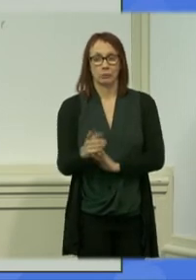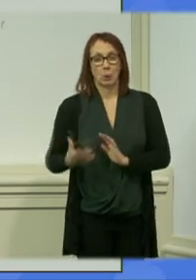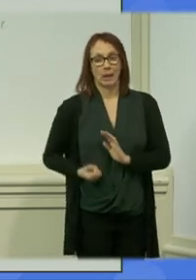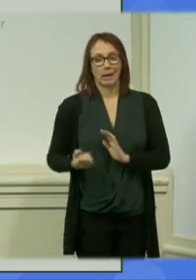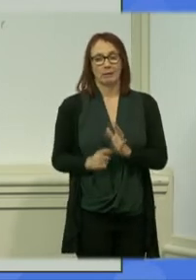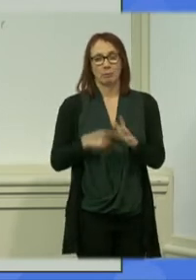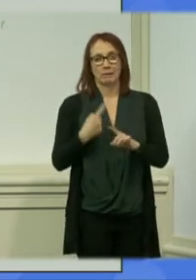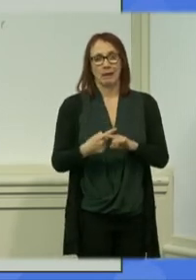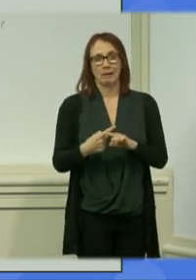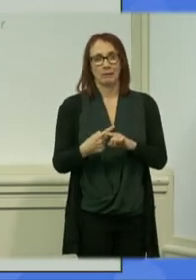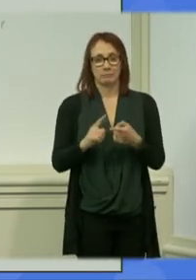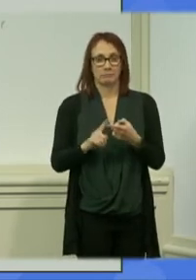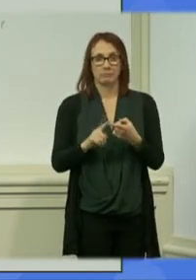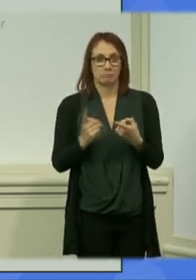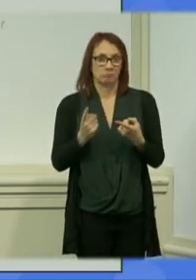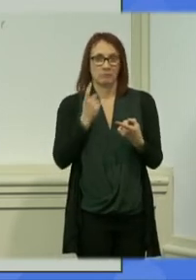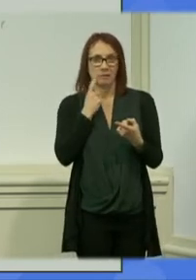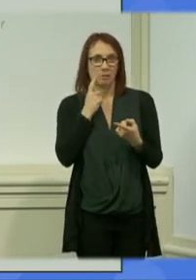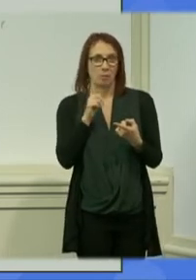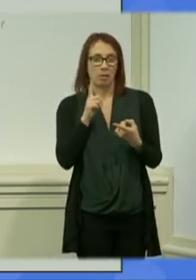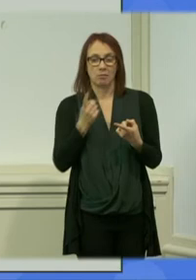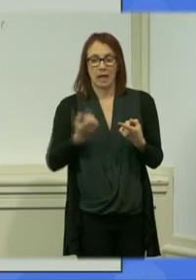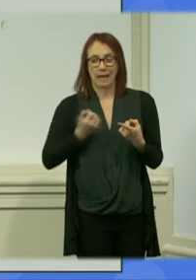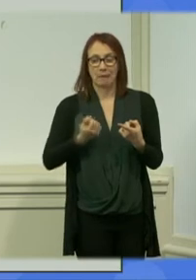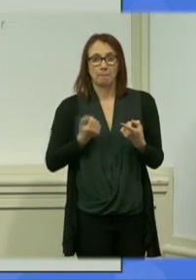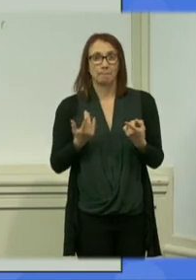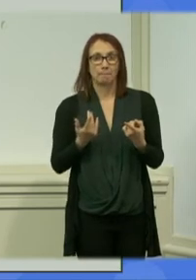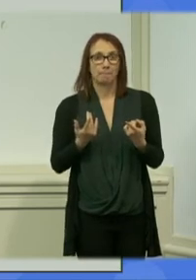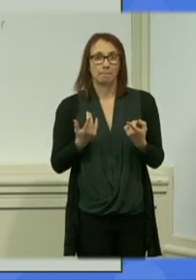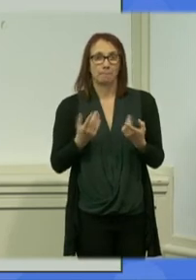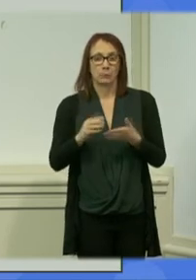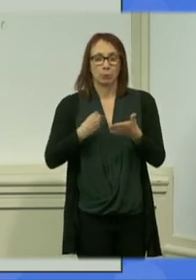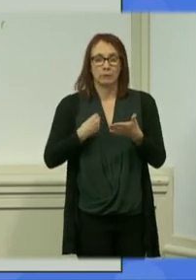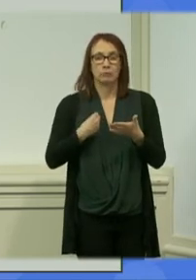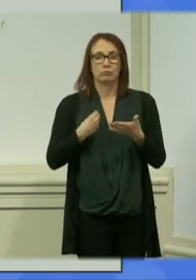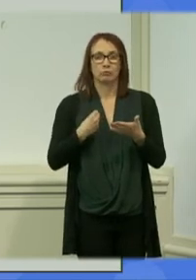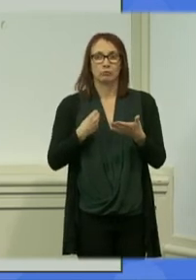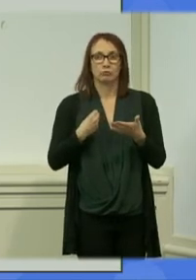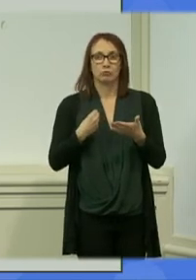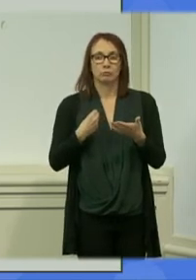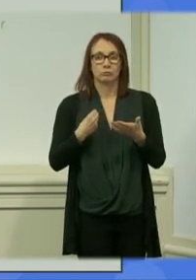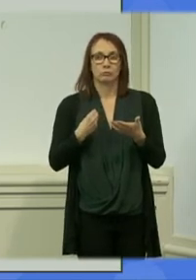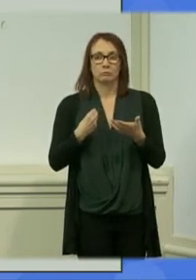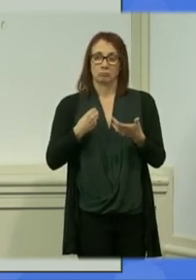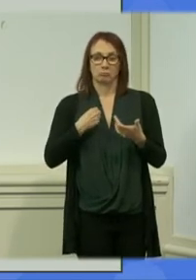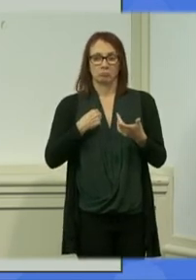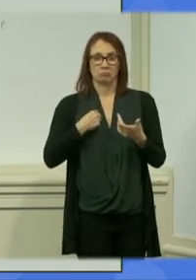tax, it is what it says it is. What's income? It's my salary. If it was Charlotte Barber, chartered